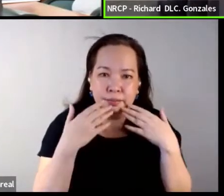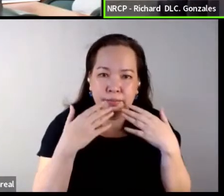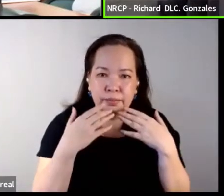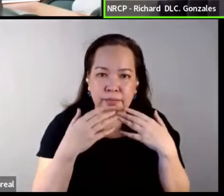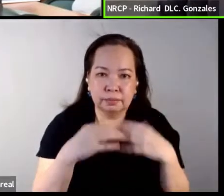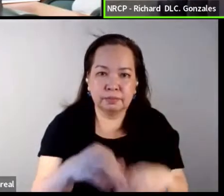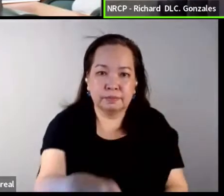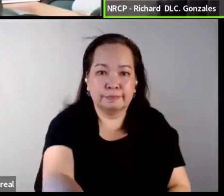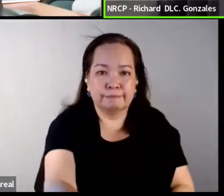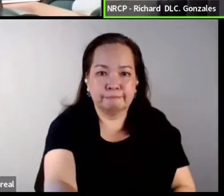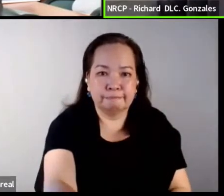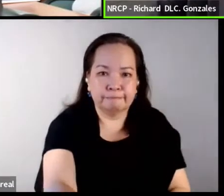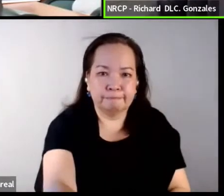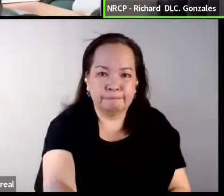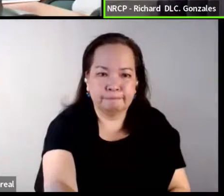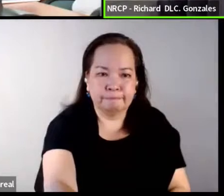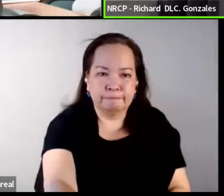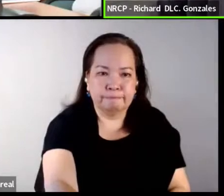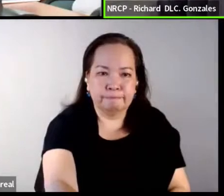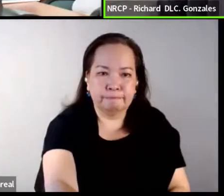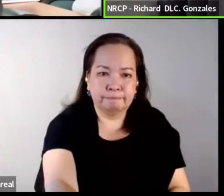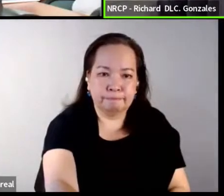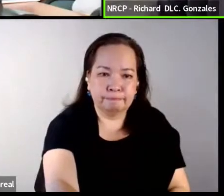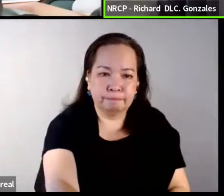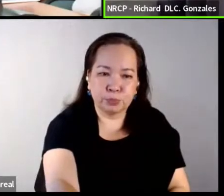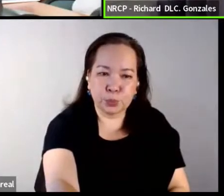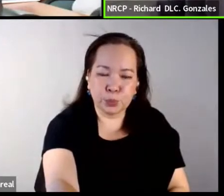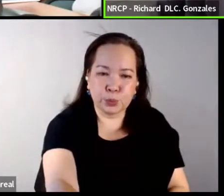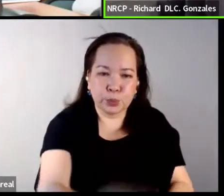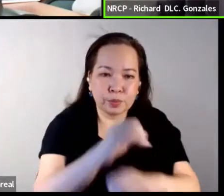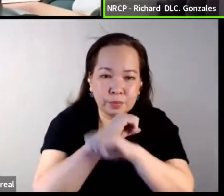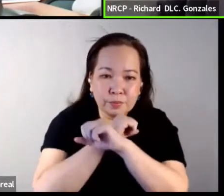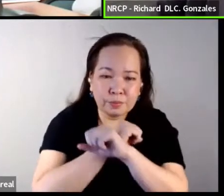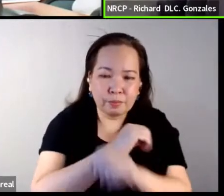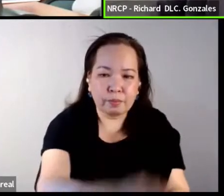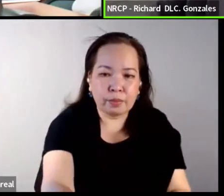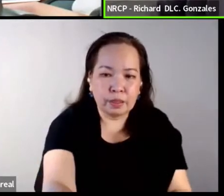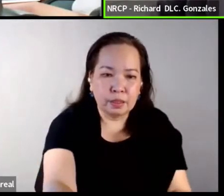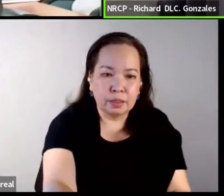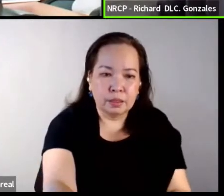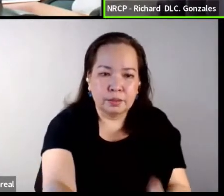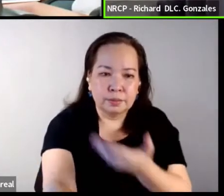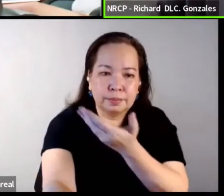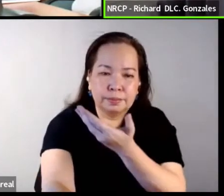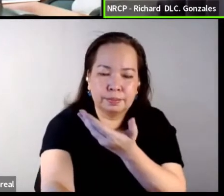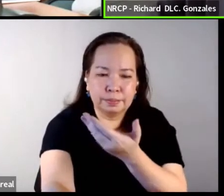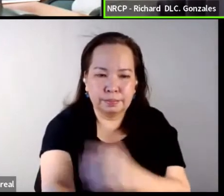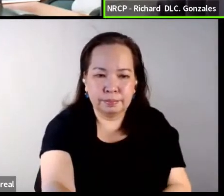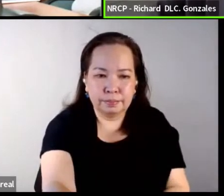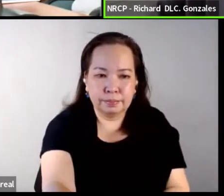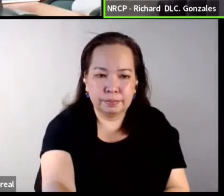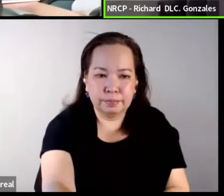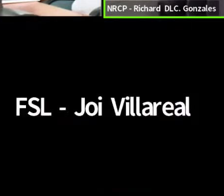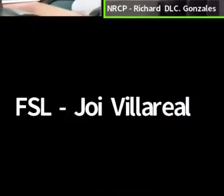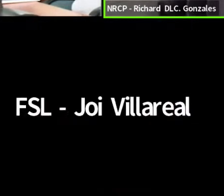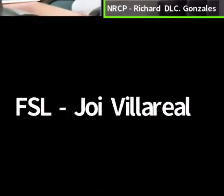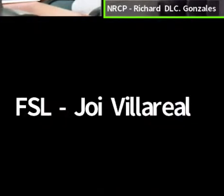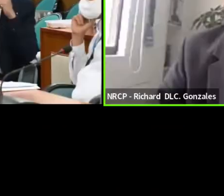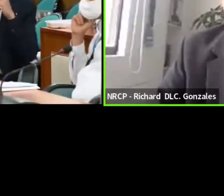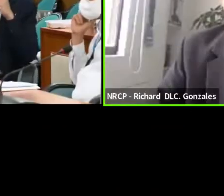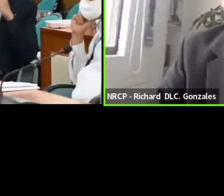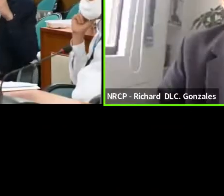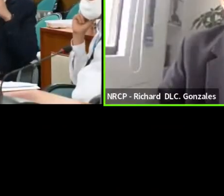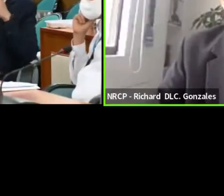in the ARAL program. Behavioral scientists indicate that the individuals with strong SEL, or social and